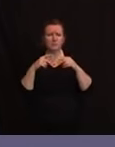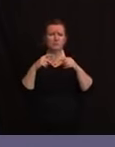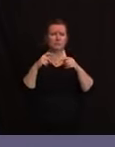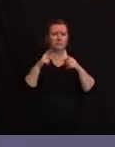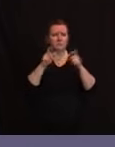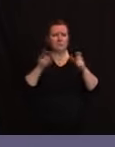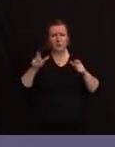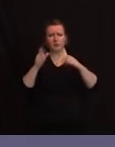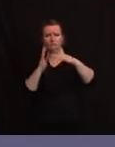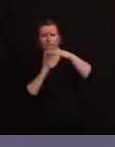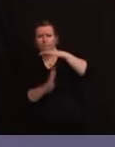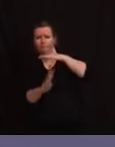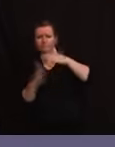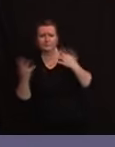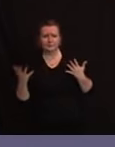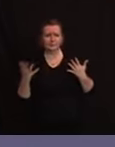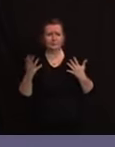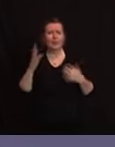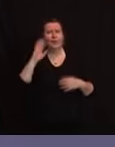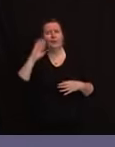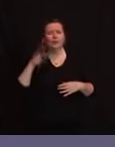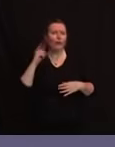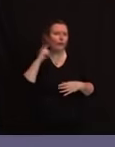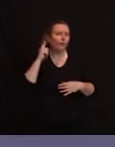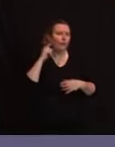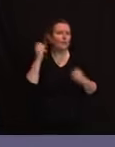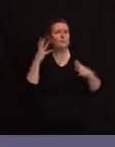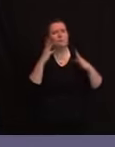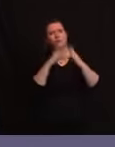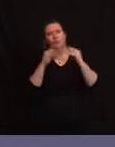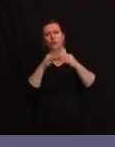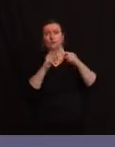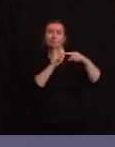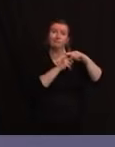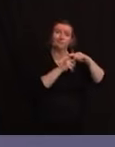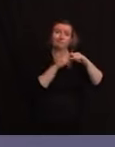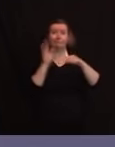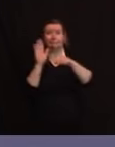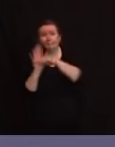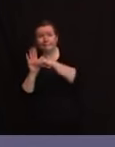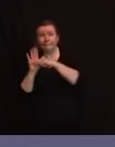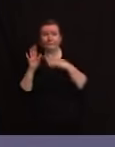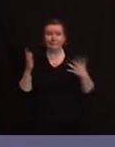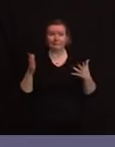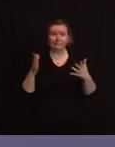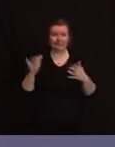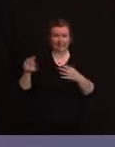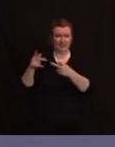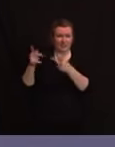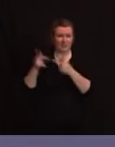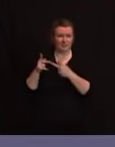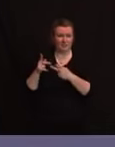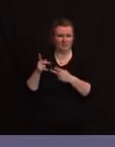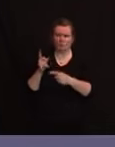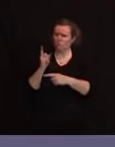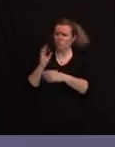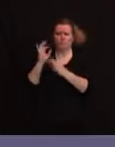stories of good and bad actors in the sense that, hey, this place is really doing it right. Pat, you've heard